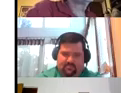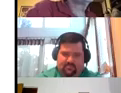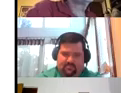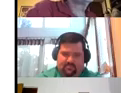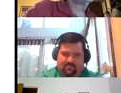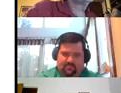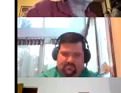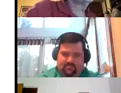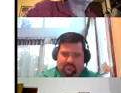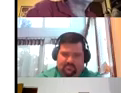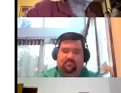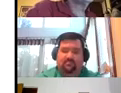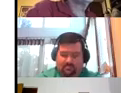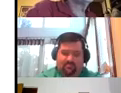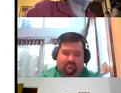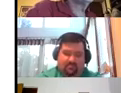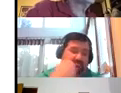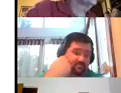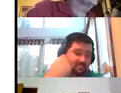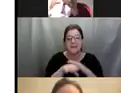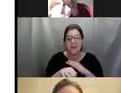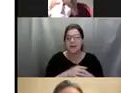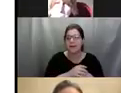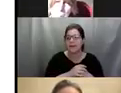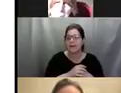to accessibility. Mm-hmm. And that's,